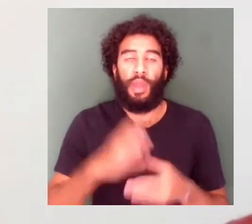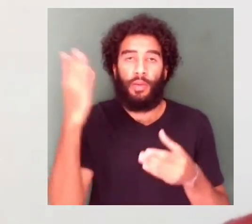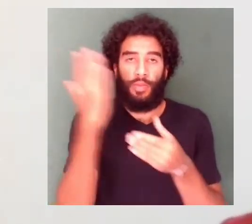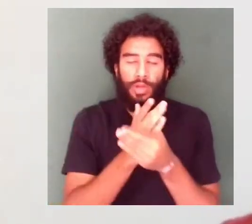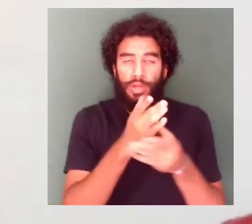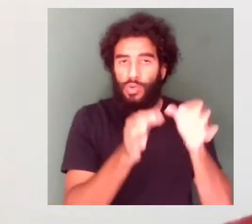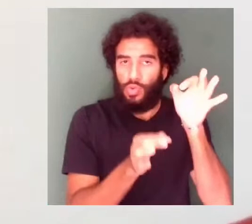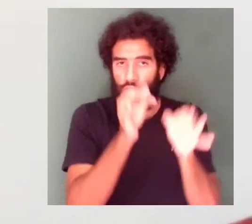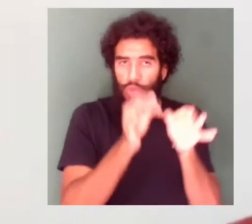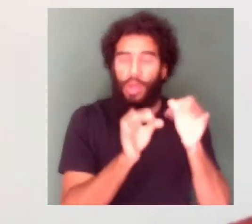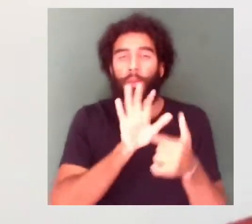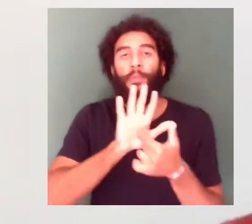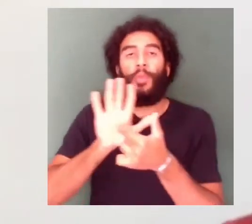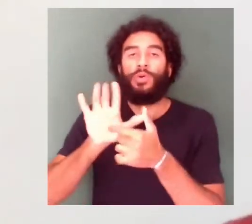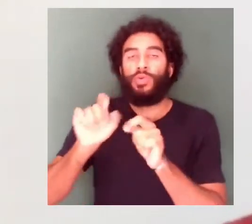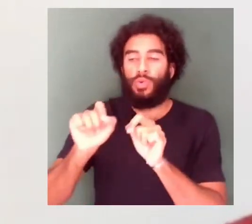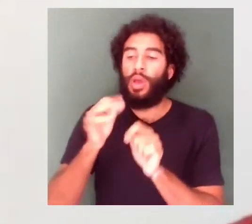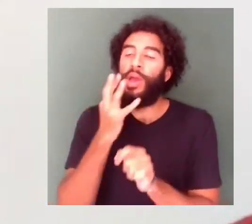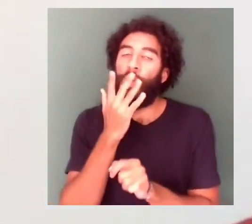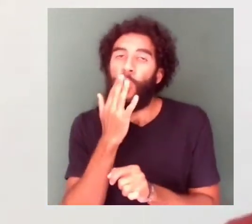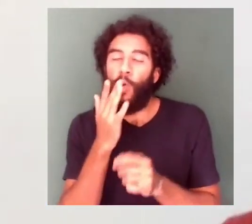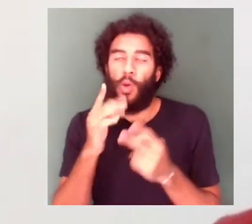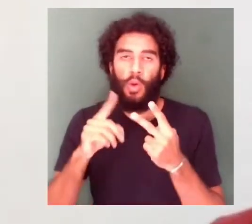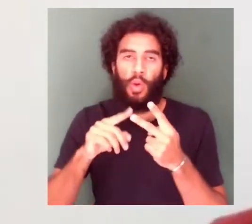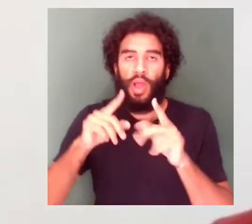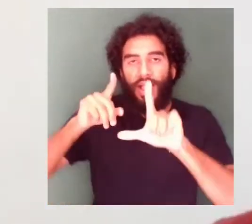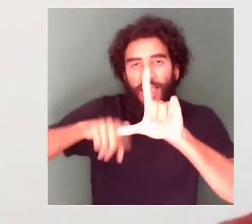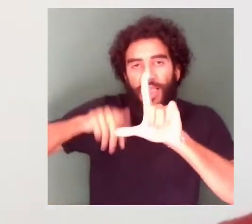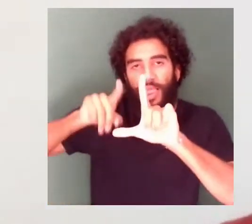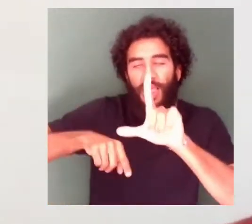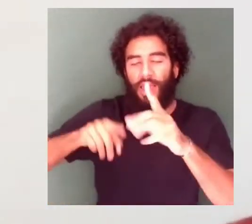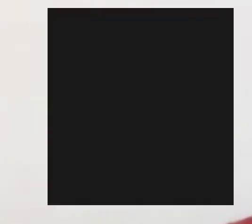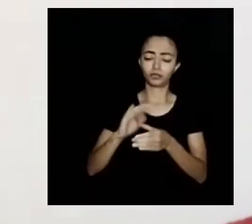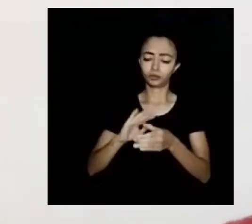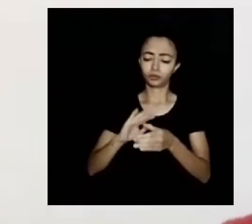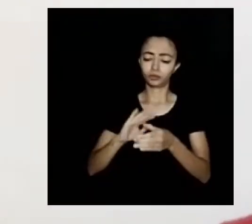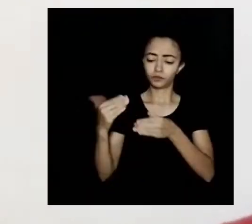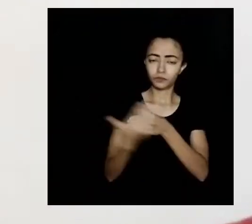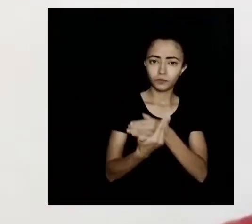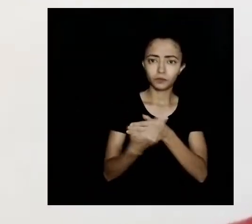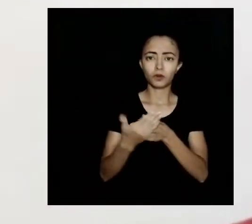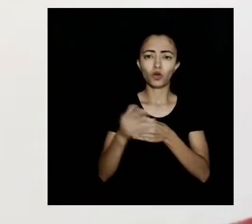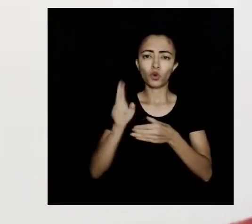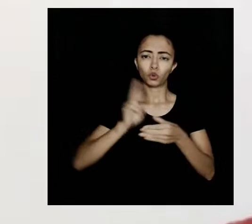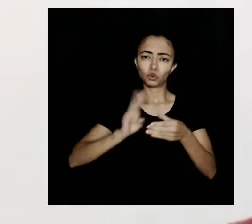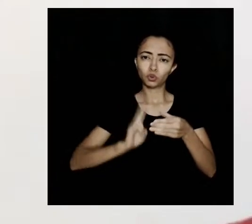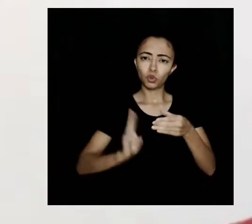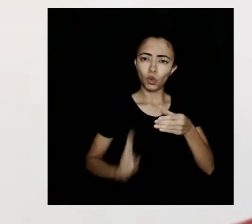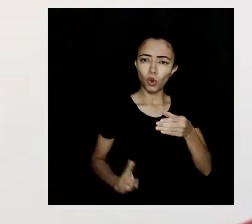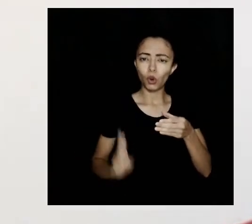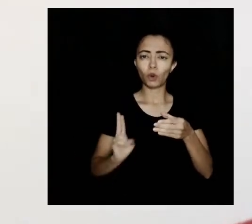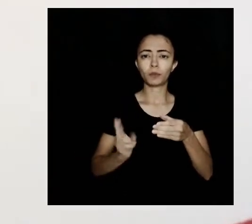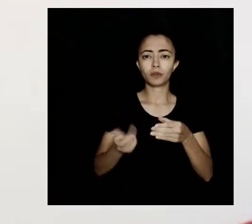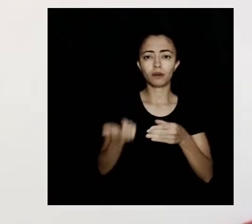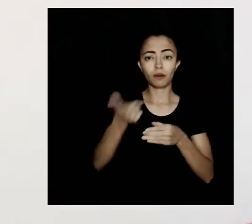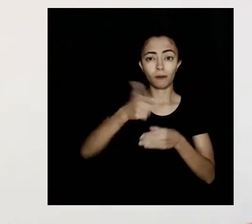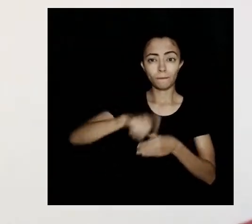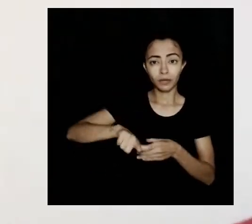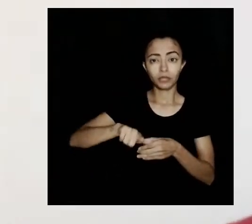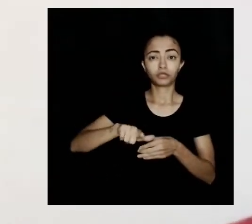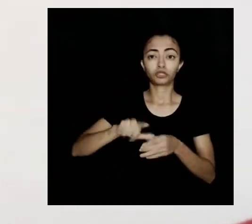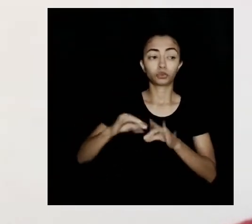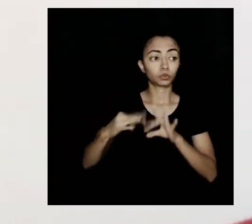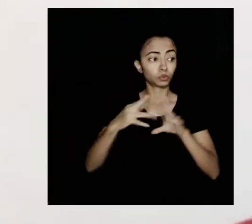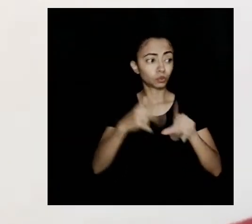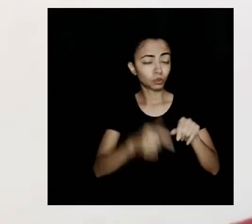to the families and the children. So the colors, the type of fonts that are used, the names that they